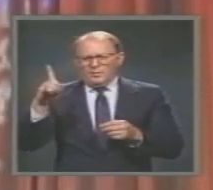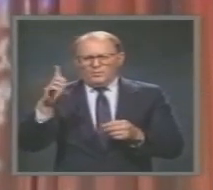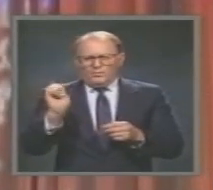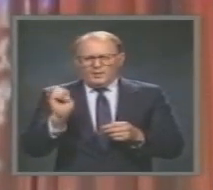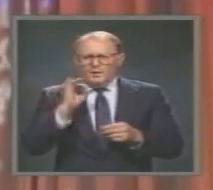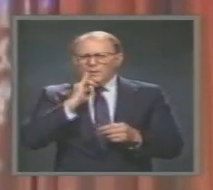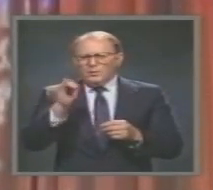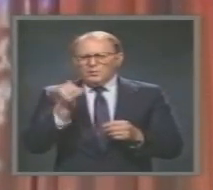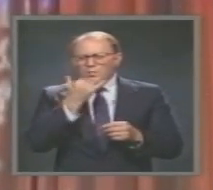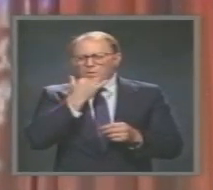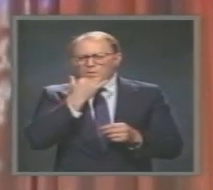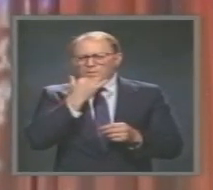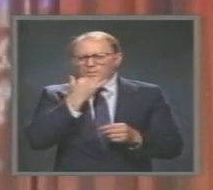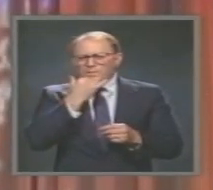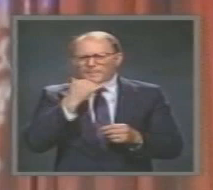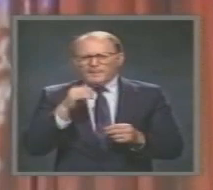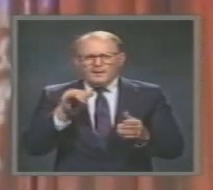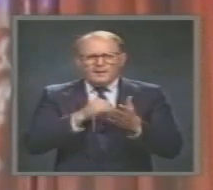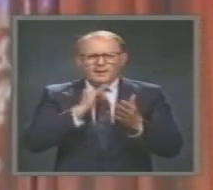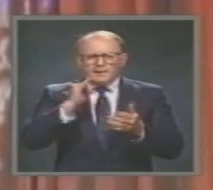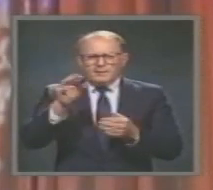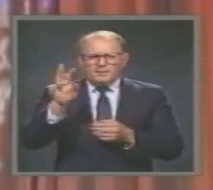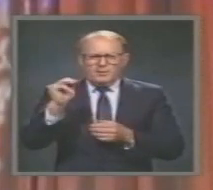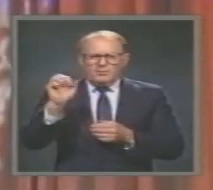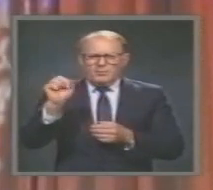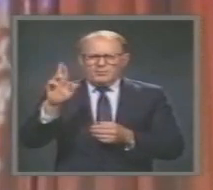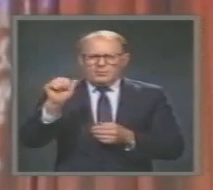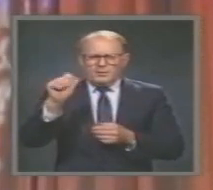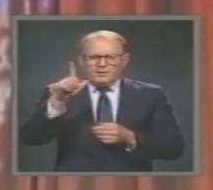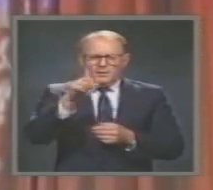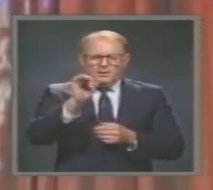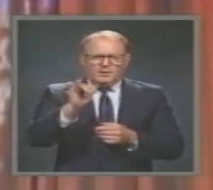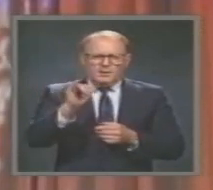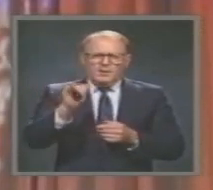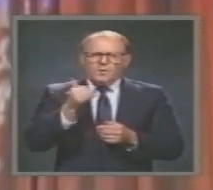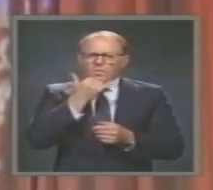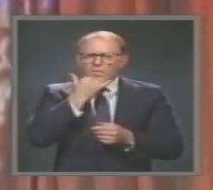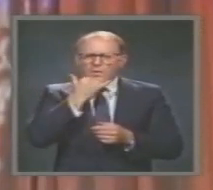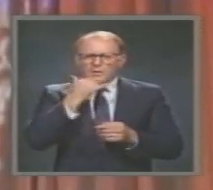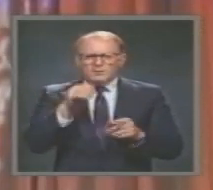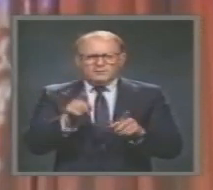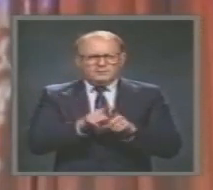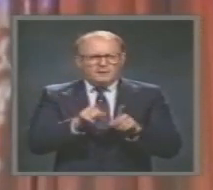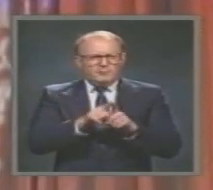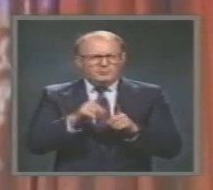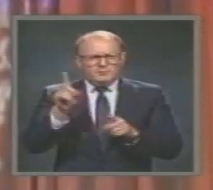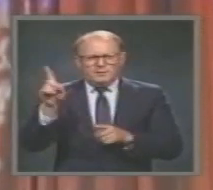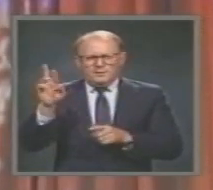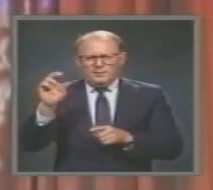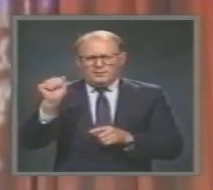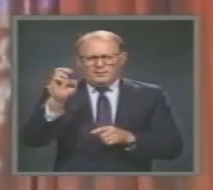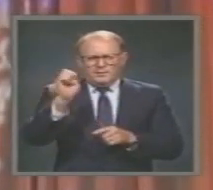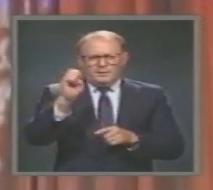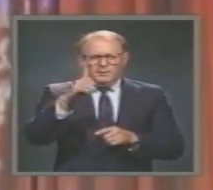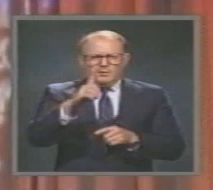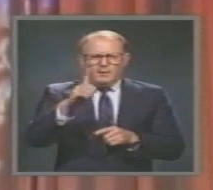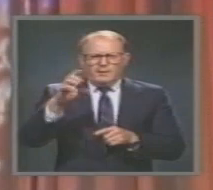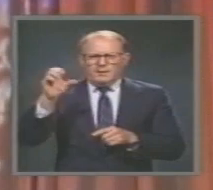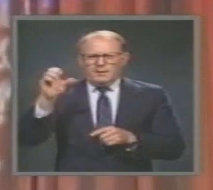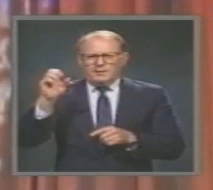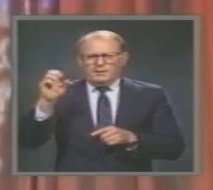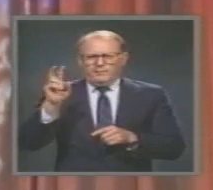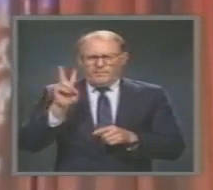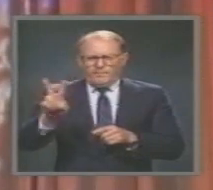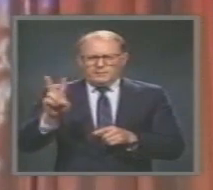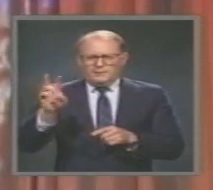my friend. It's morally wrong, just as wrong as Dred Scott. And it can be